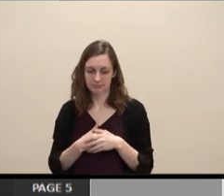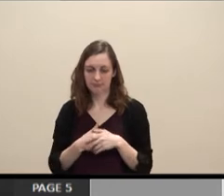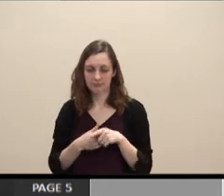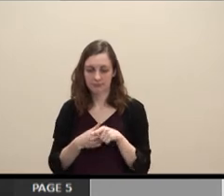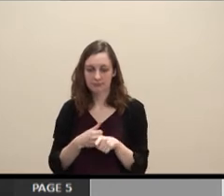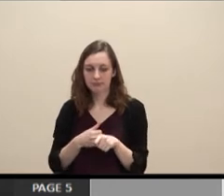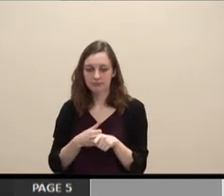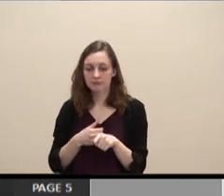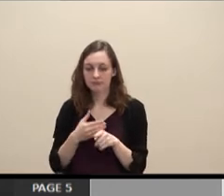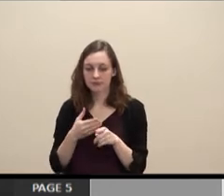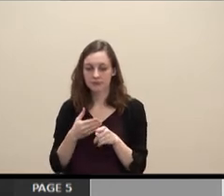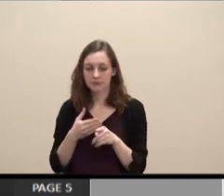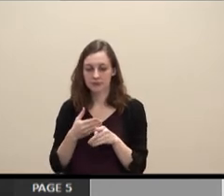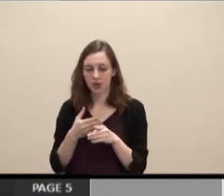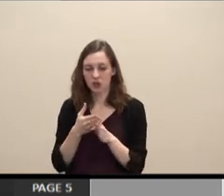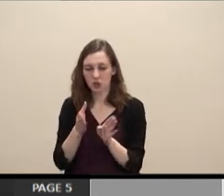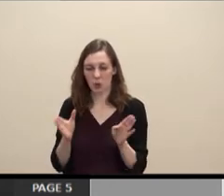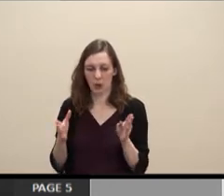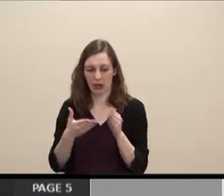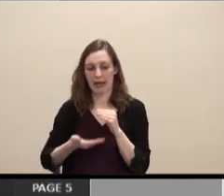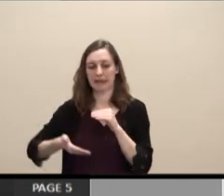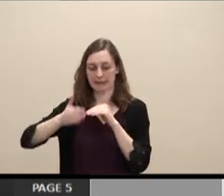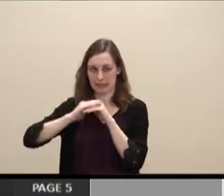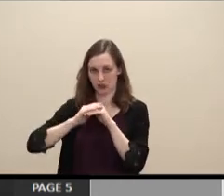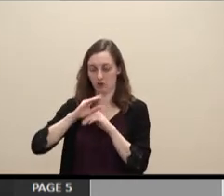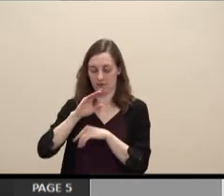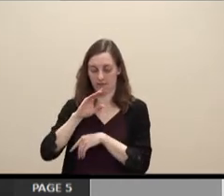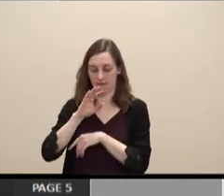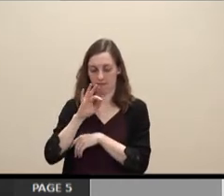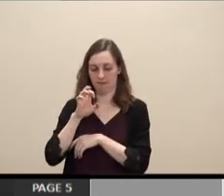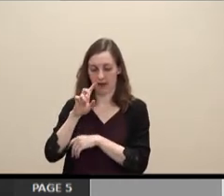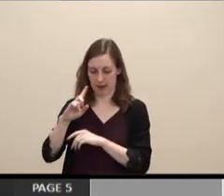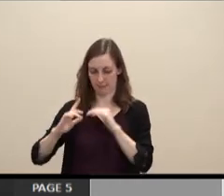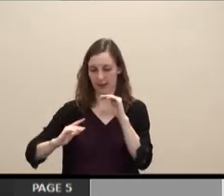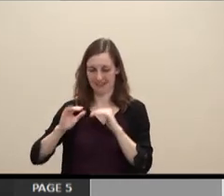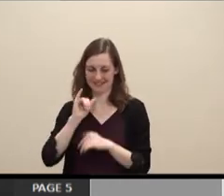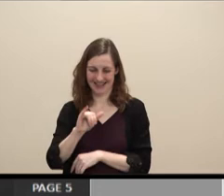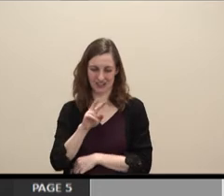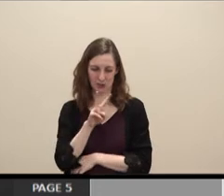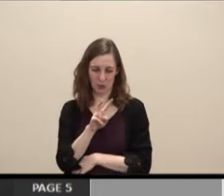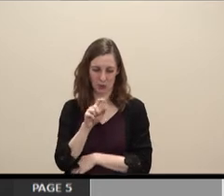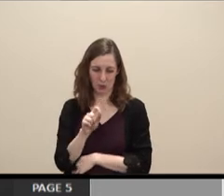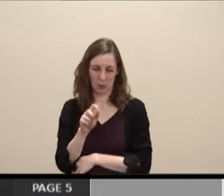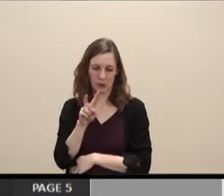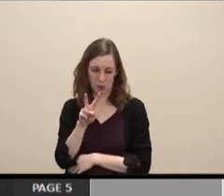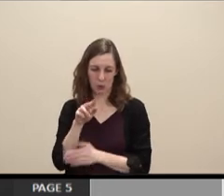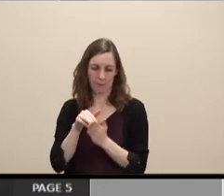fund balance for us in this past year. And that was $2.2 million.